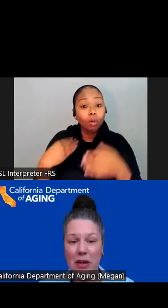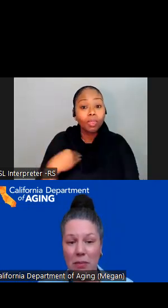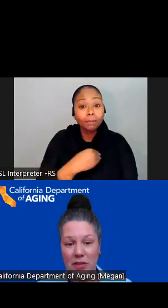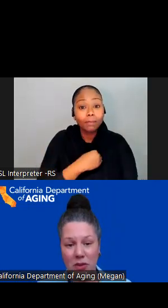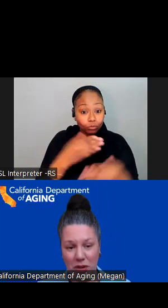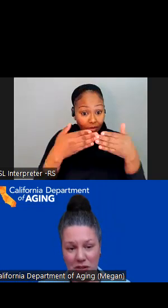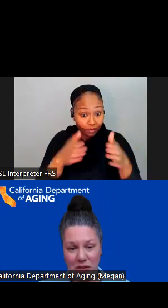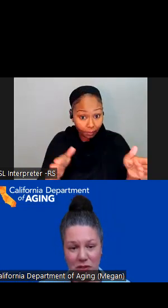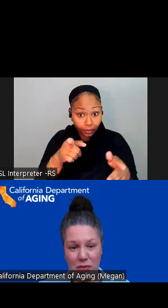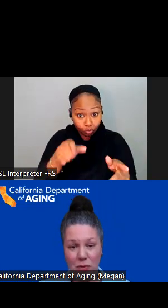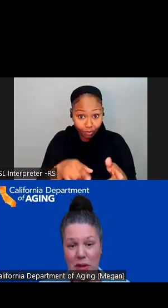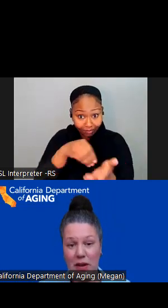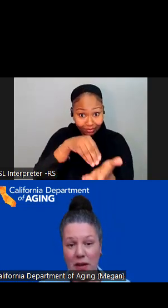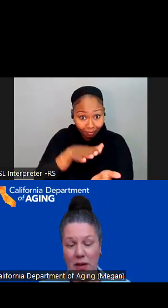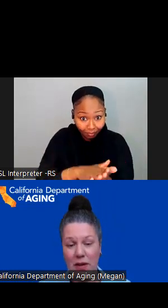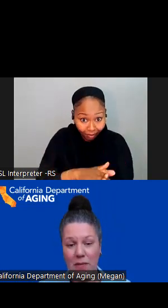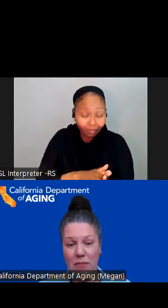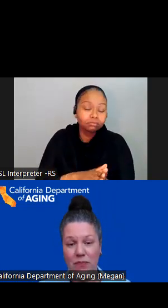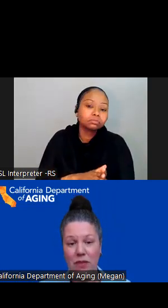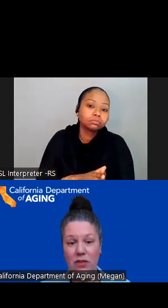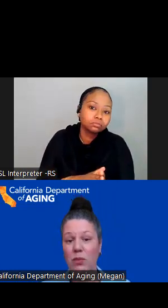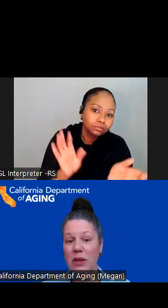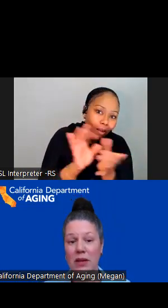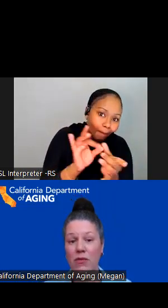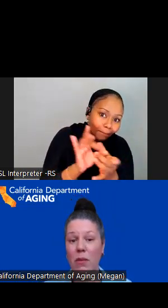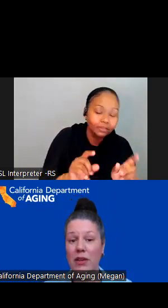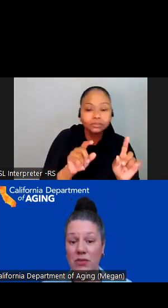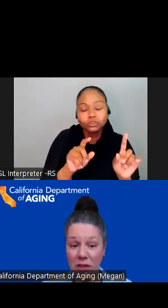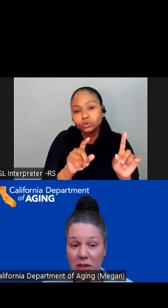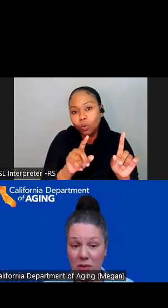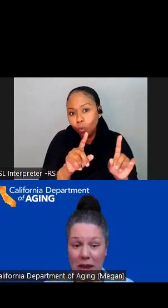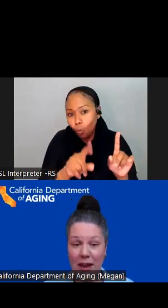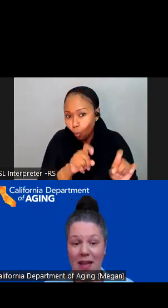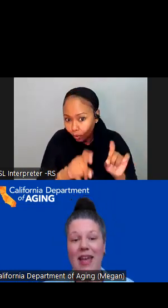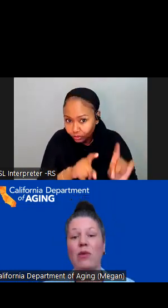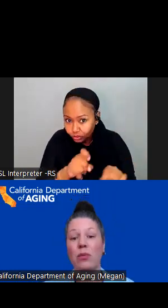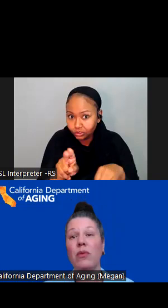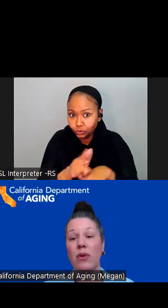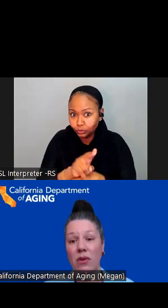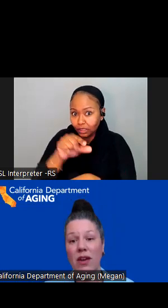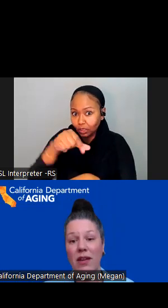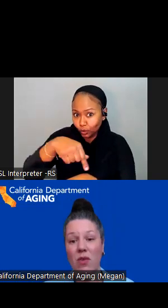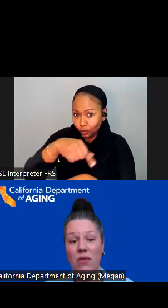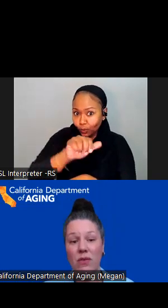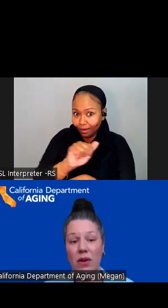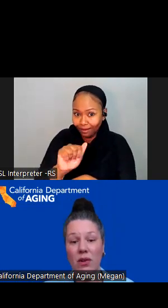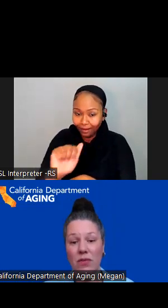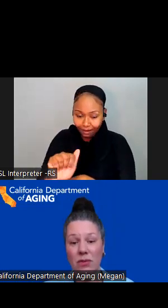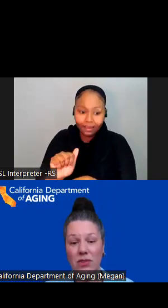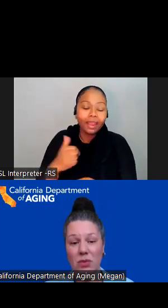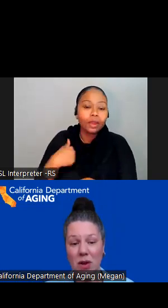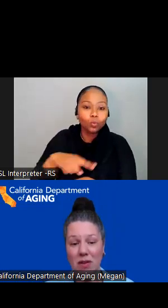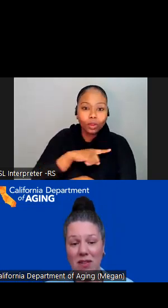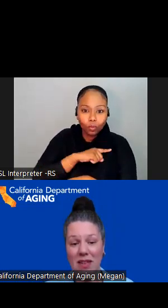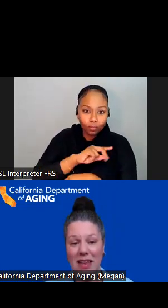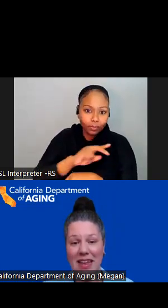can submit comments and questions through the meeting, Zoom meeting format using the Q&A, and we'll be recording and reviewing all of